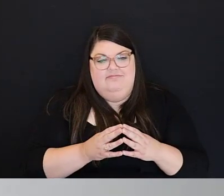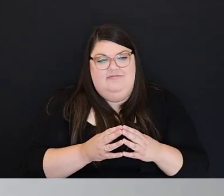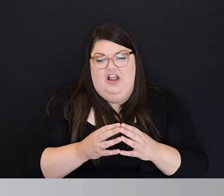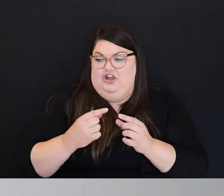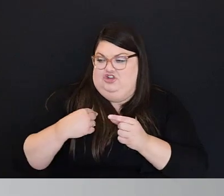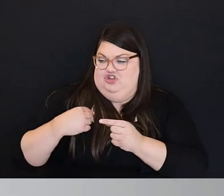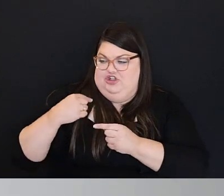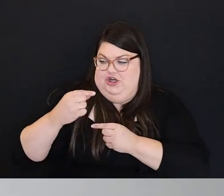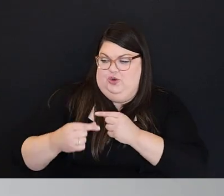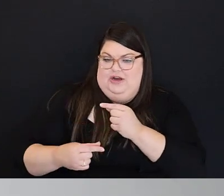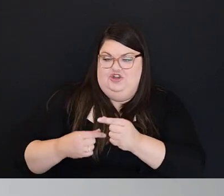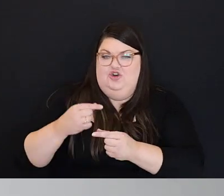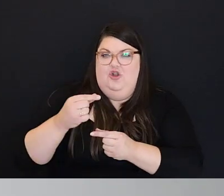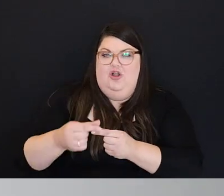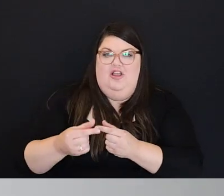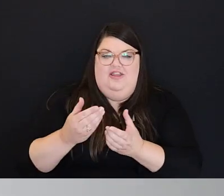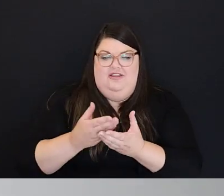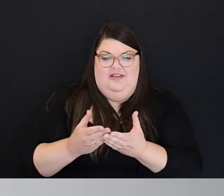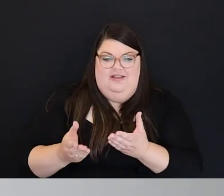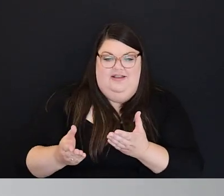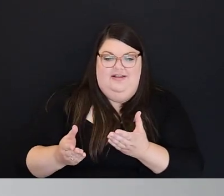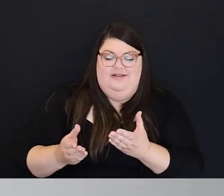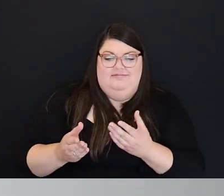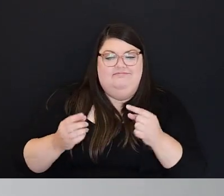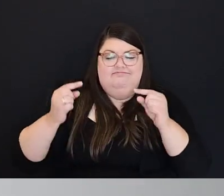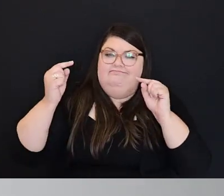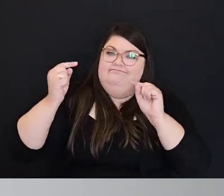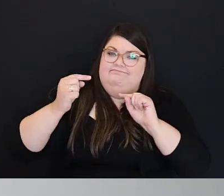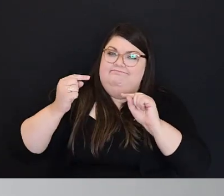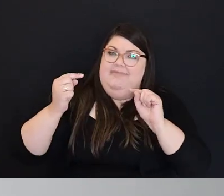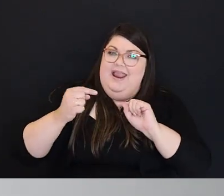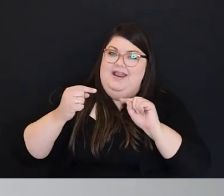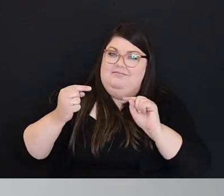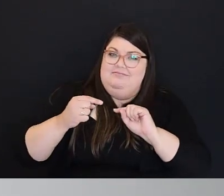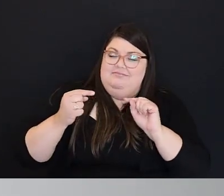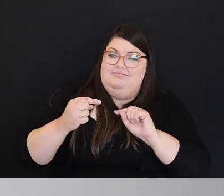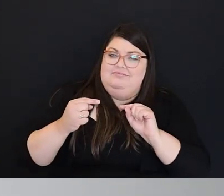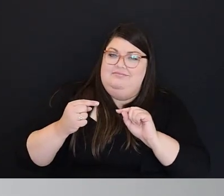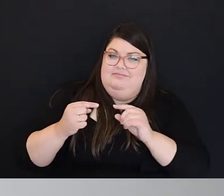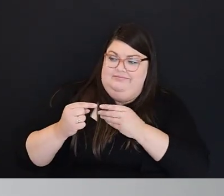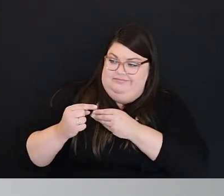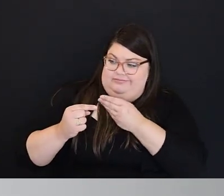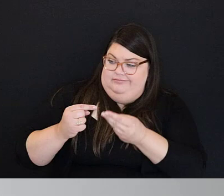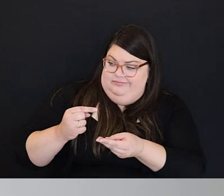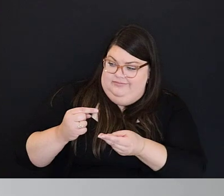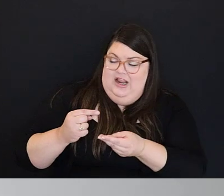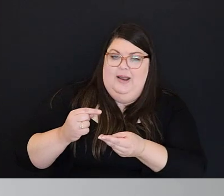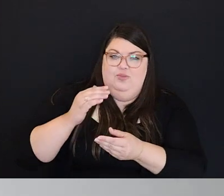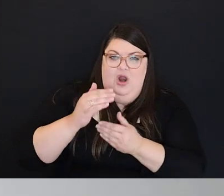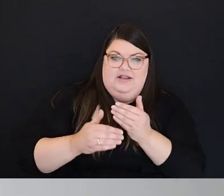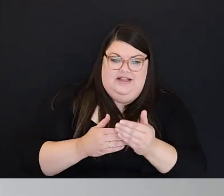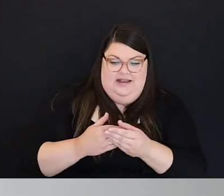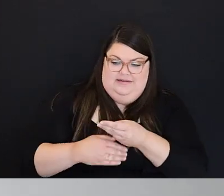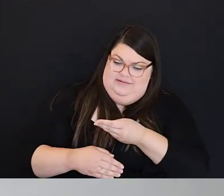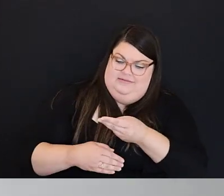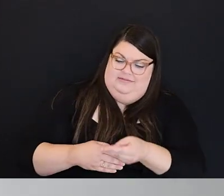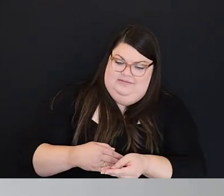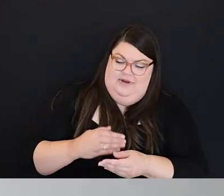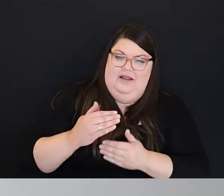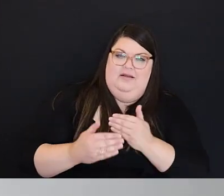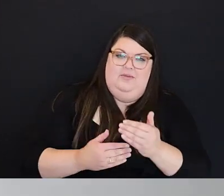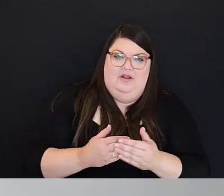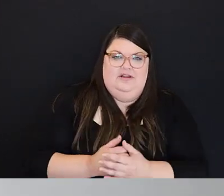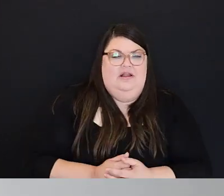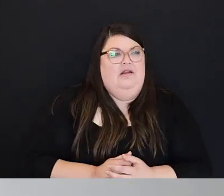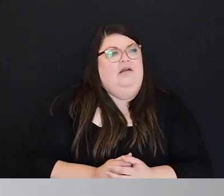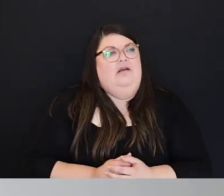the generational pain and process that in the making. And we're like, wow, we've always been doing arts